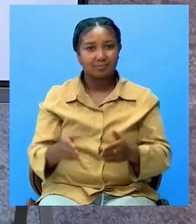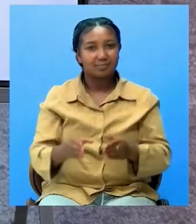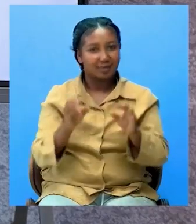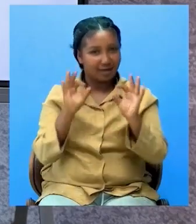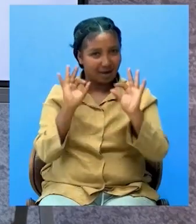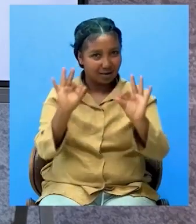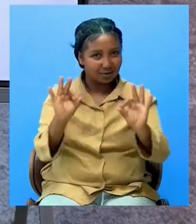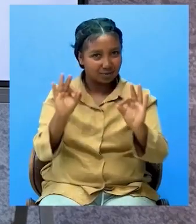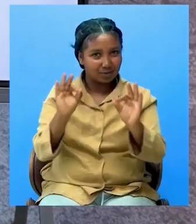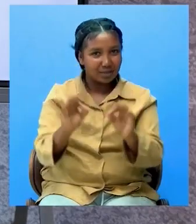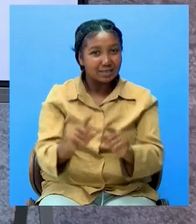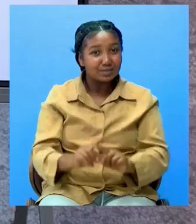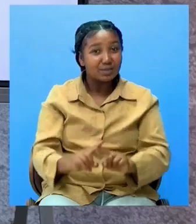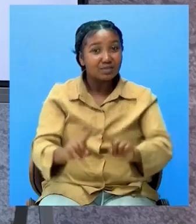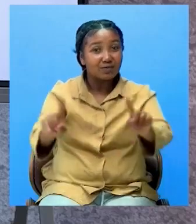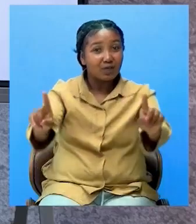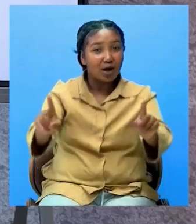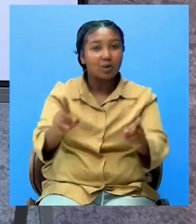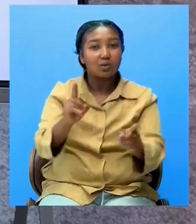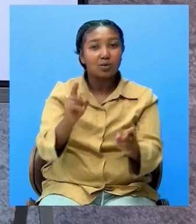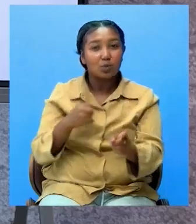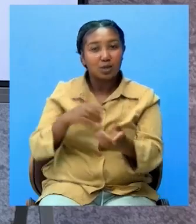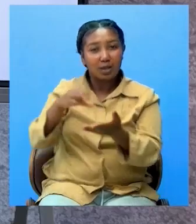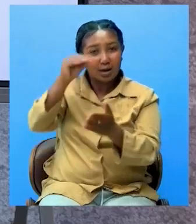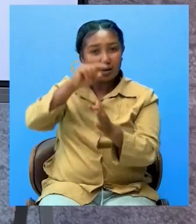Nice. Specifically, we talked about